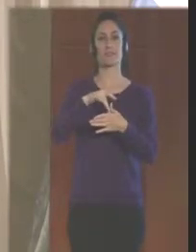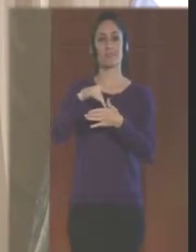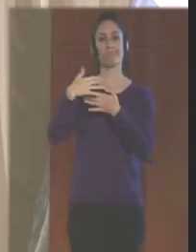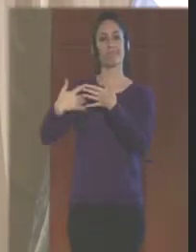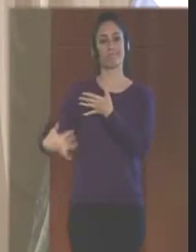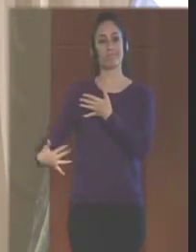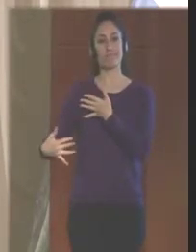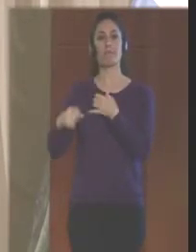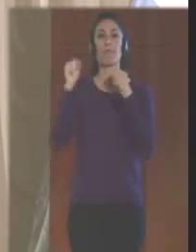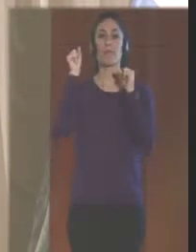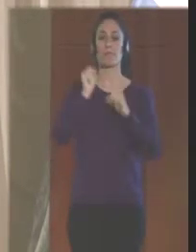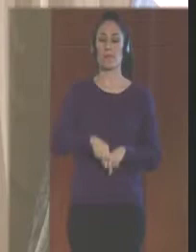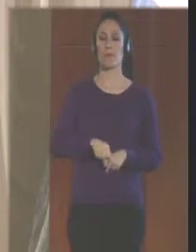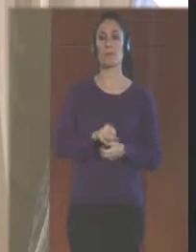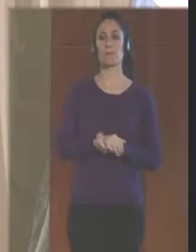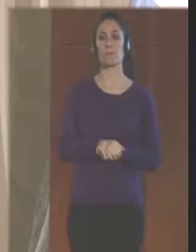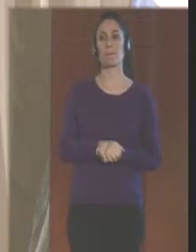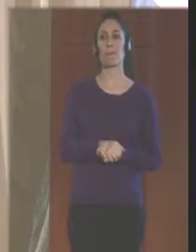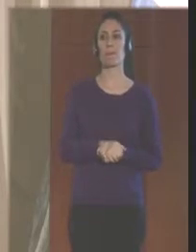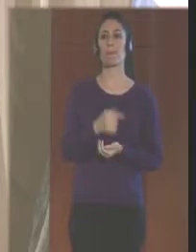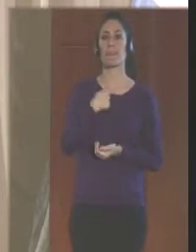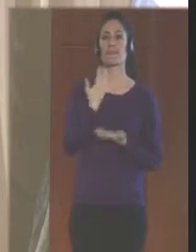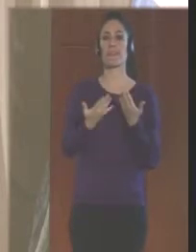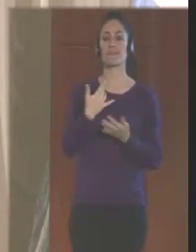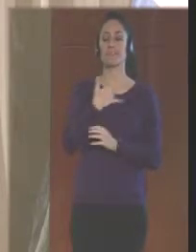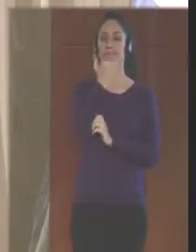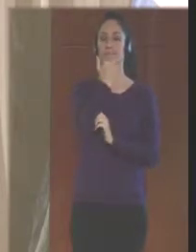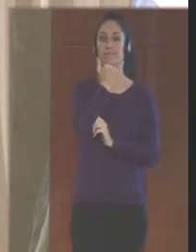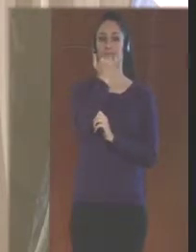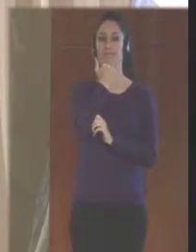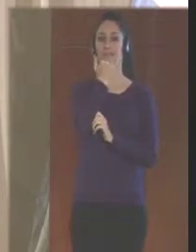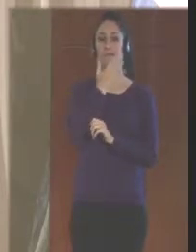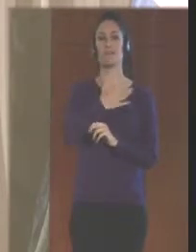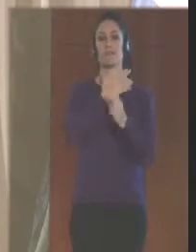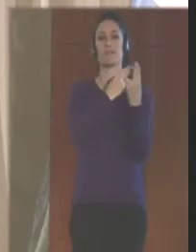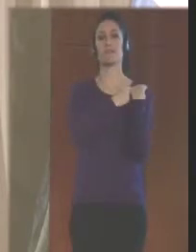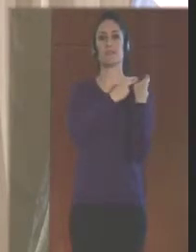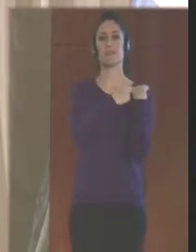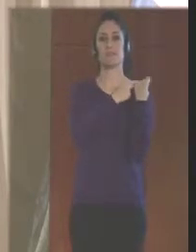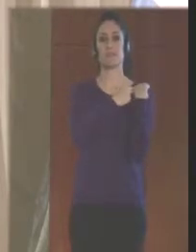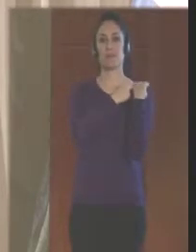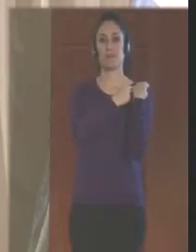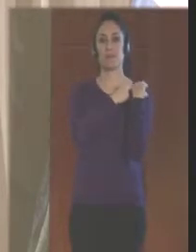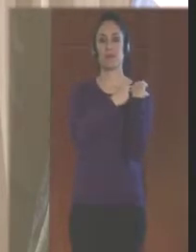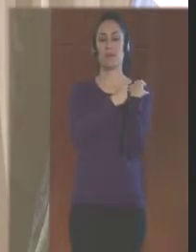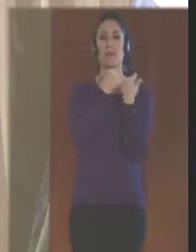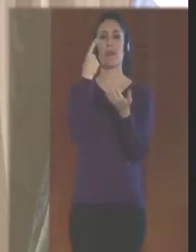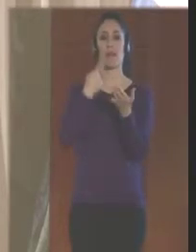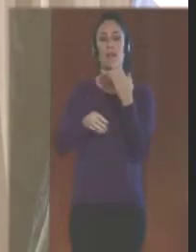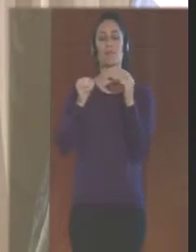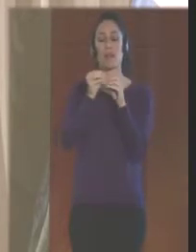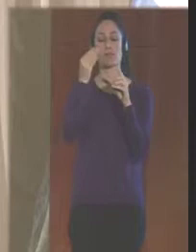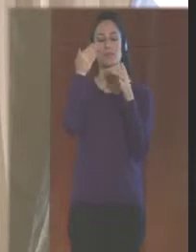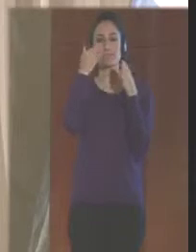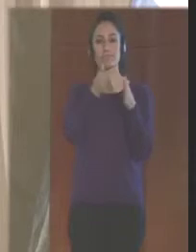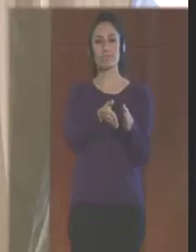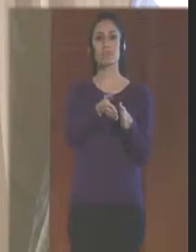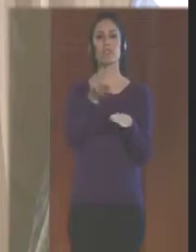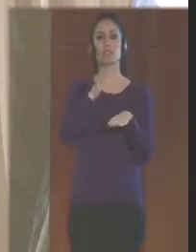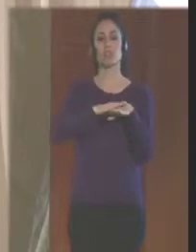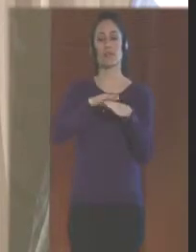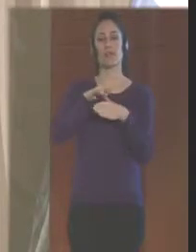in our responsibility to focus really on risk reduction. So from that point of